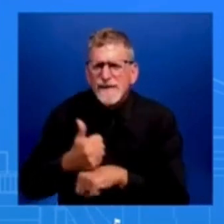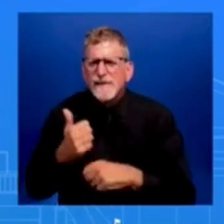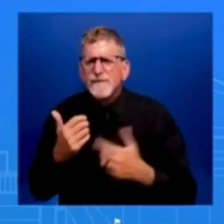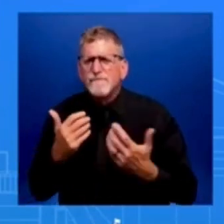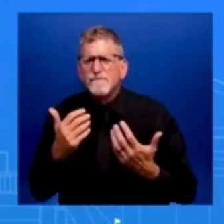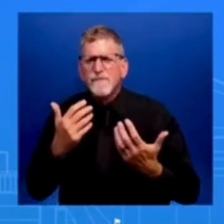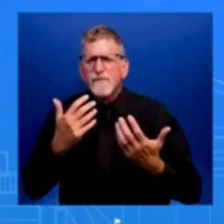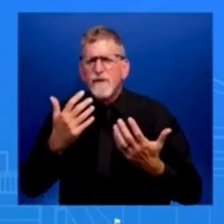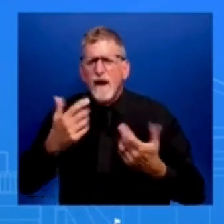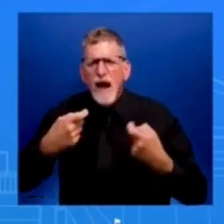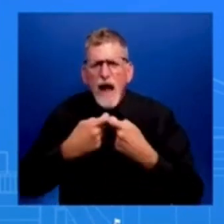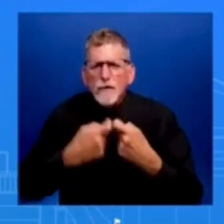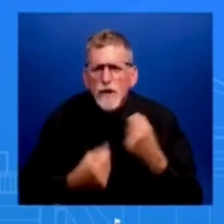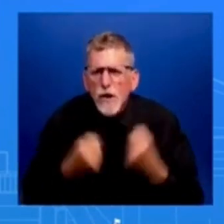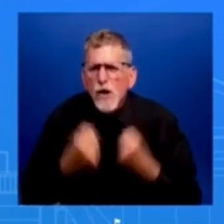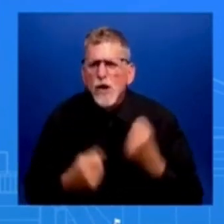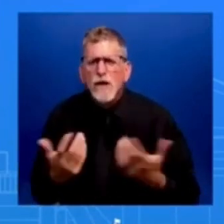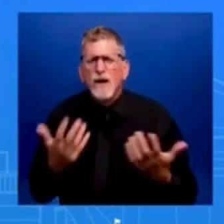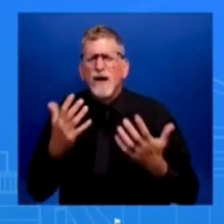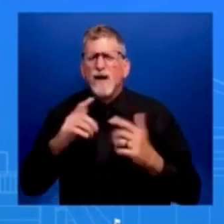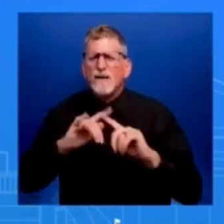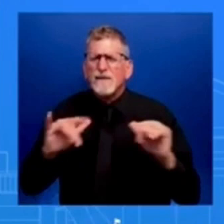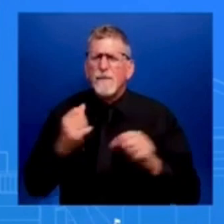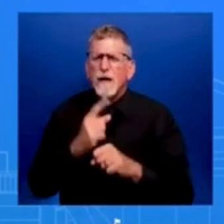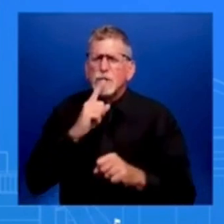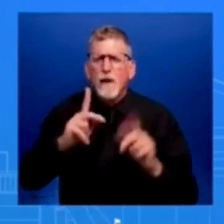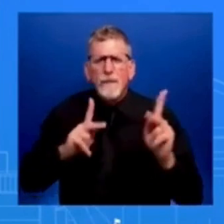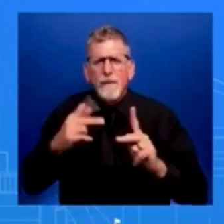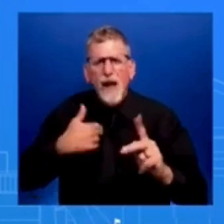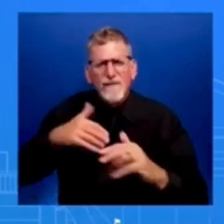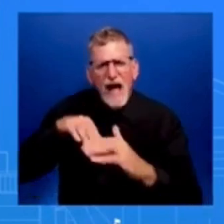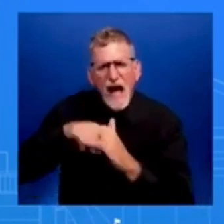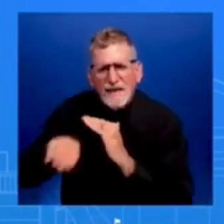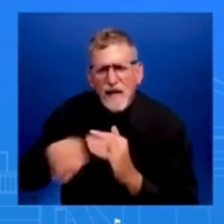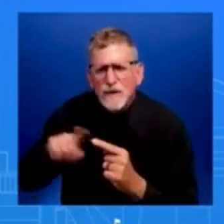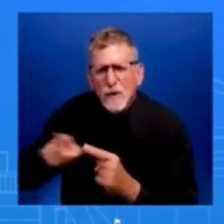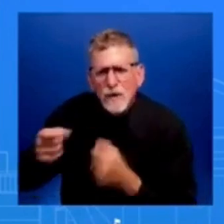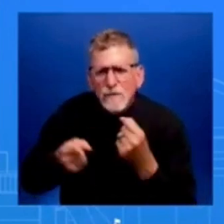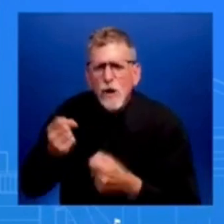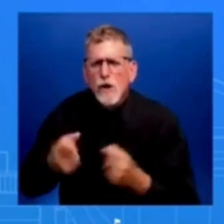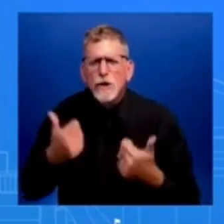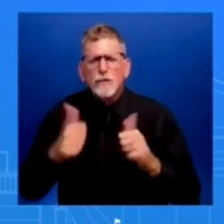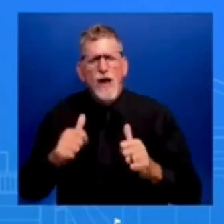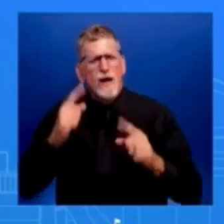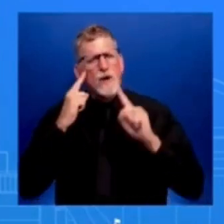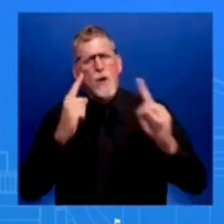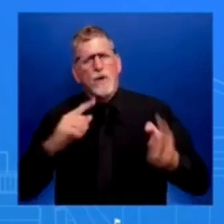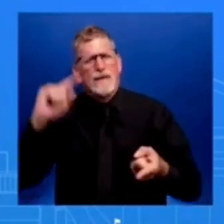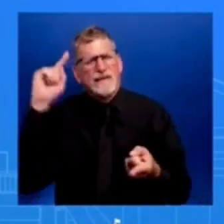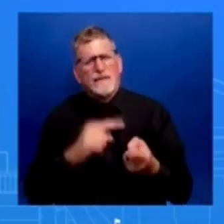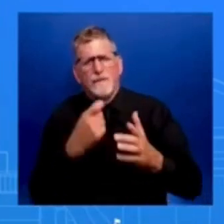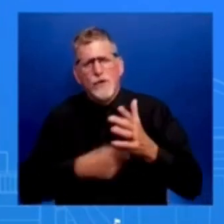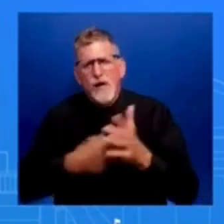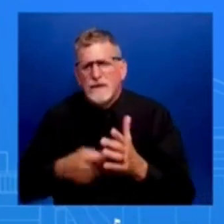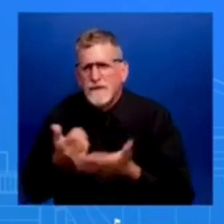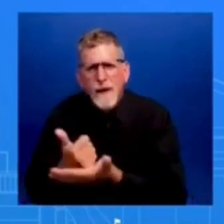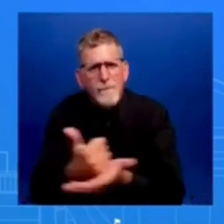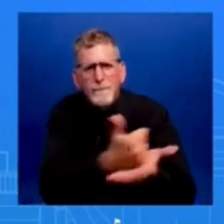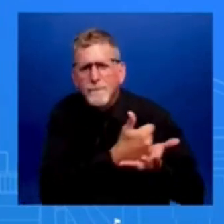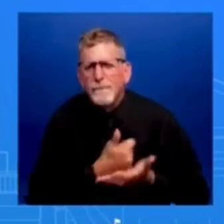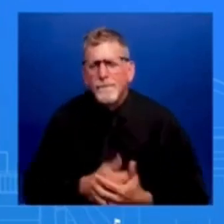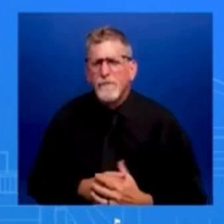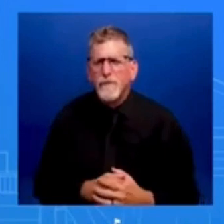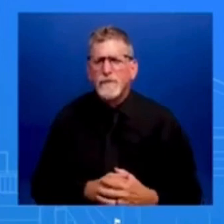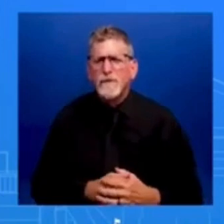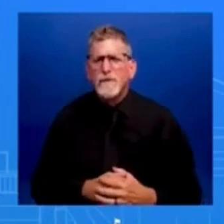people at a discounted rate, right? Making sure that it is the wave of the future. And so he's